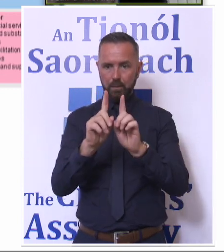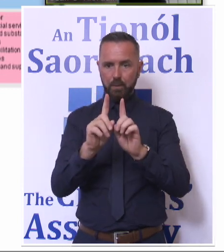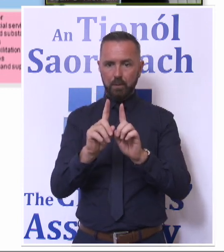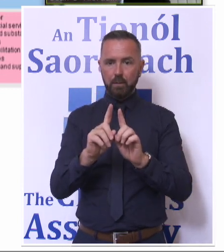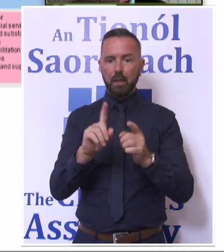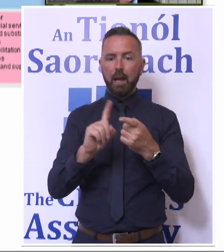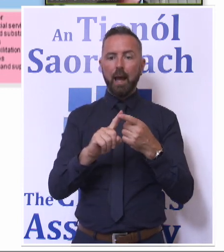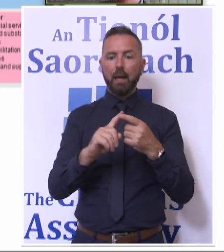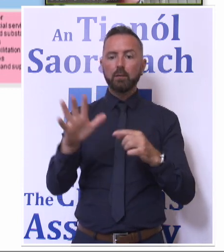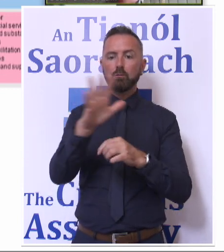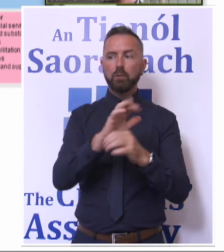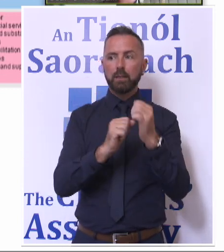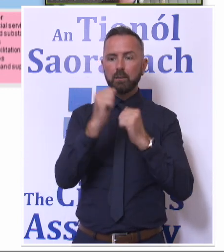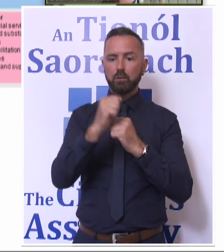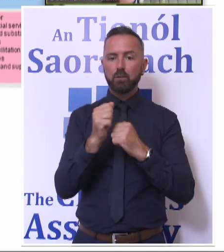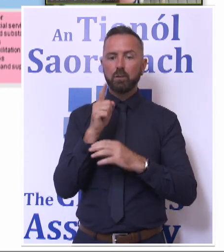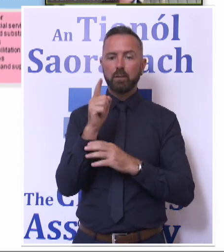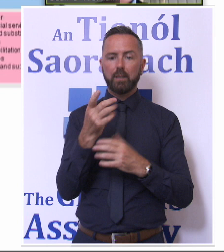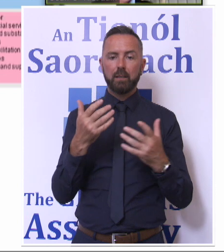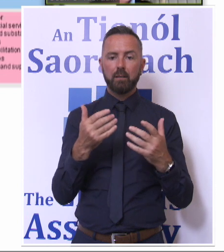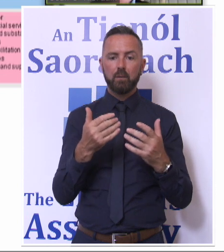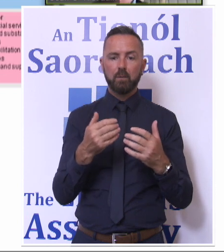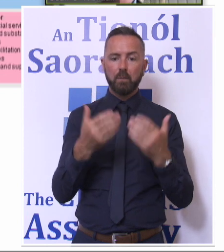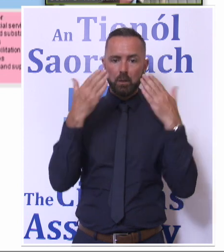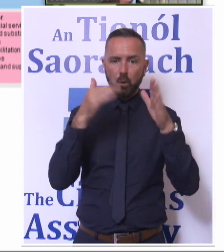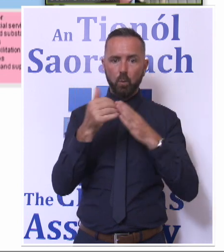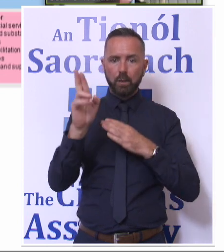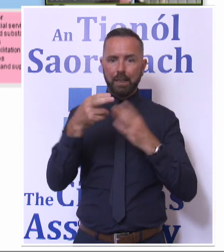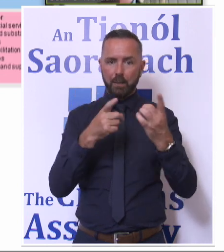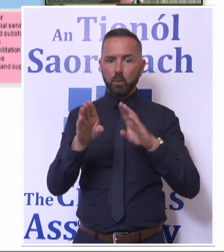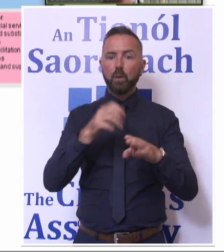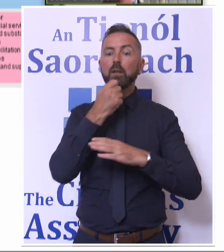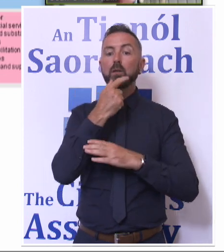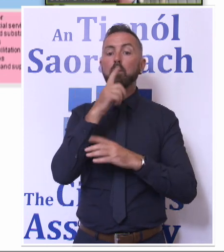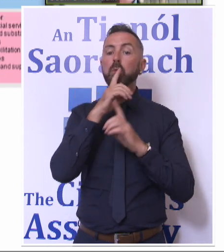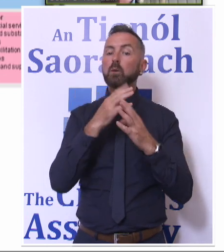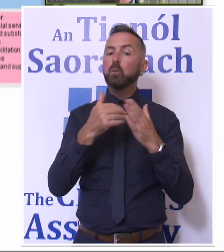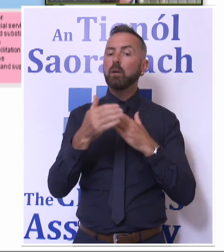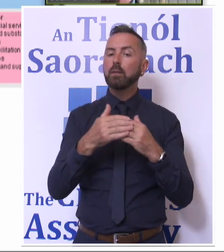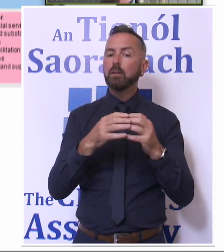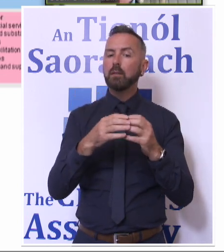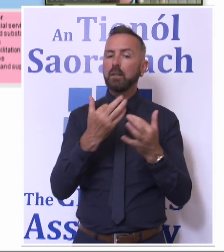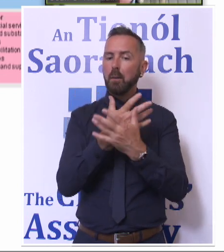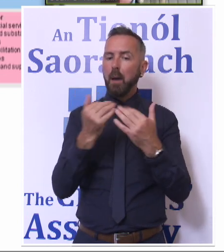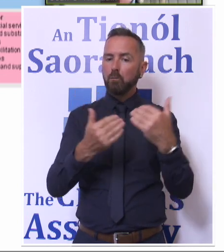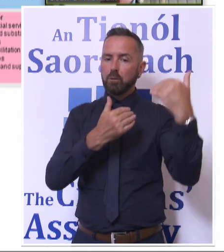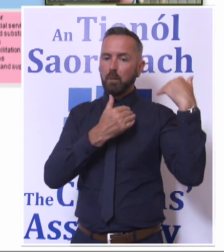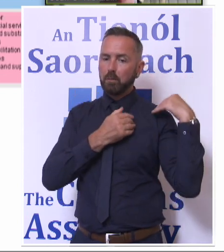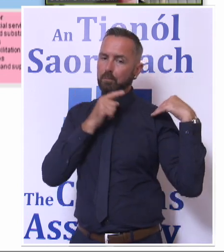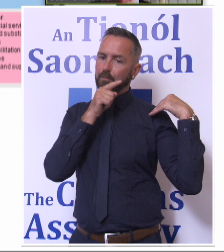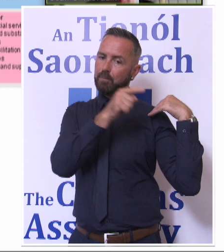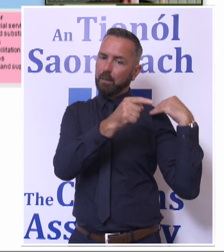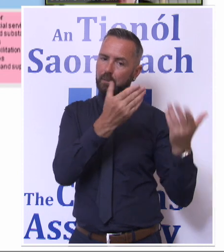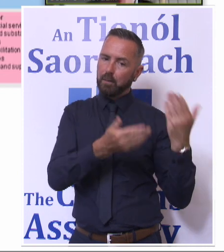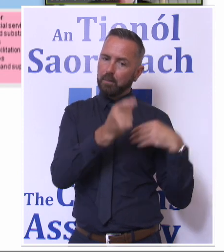that does regional sort of planning to what has been done in Dublin. The difference is that the scale of their responsibilities, there's, you know,